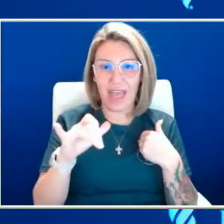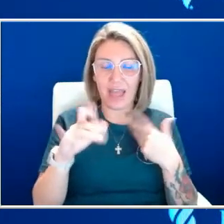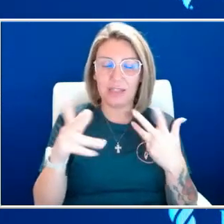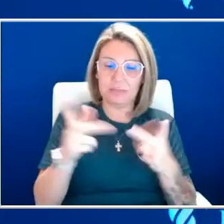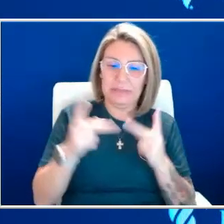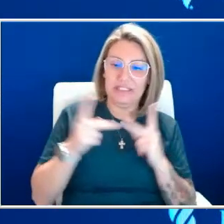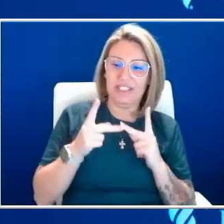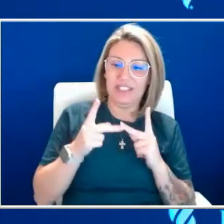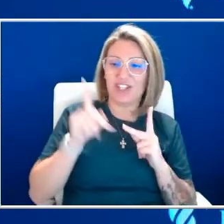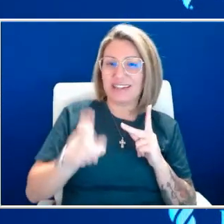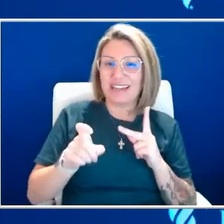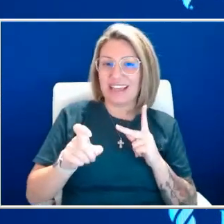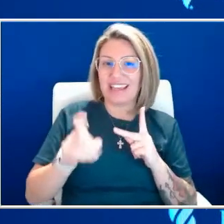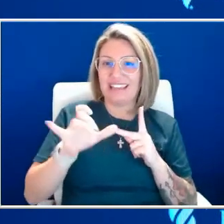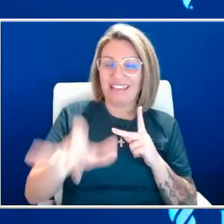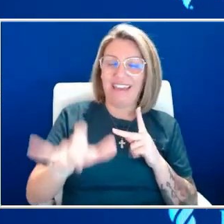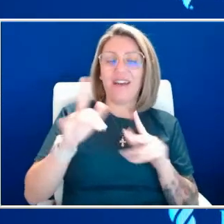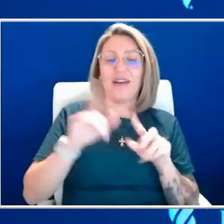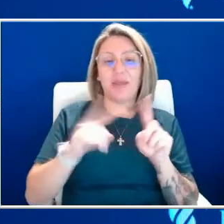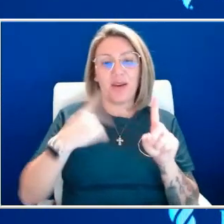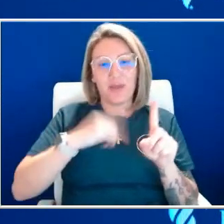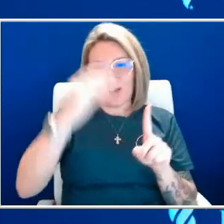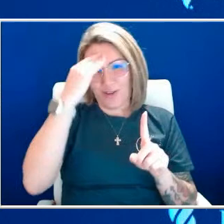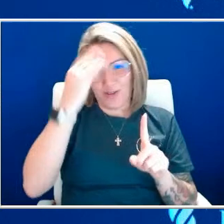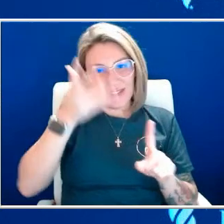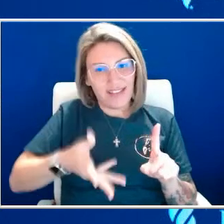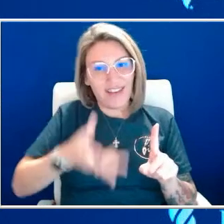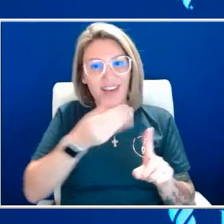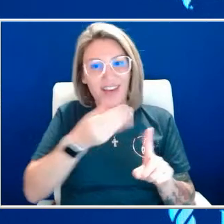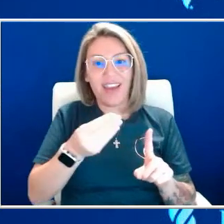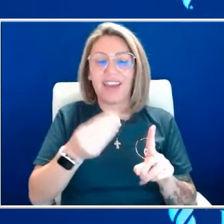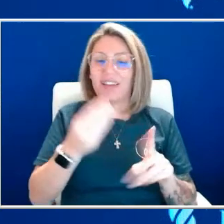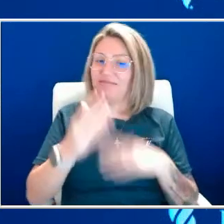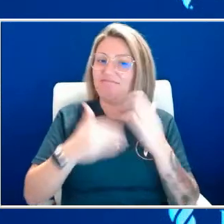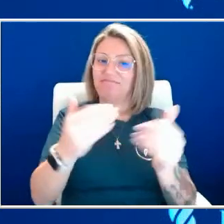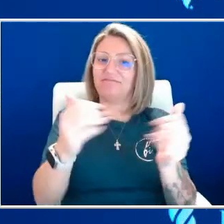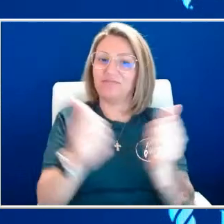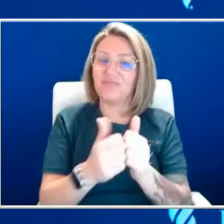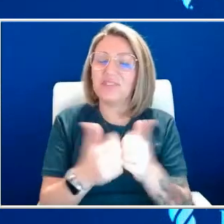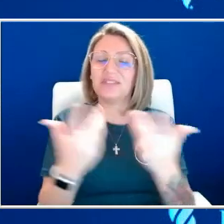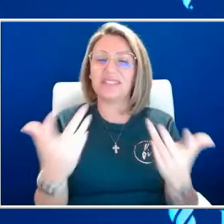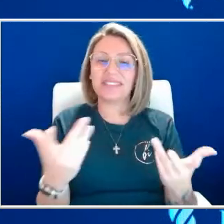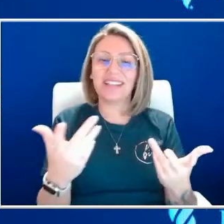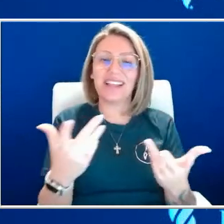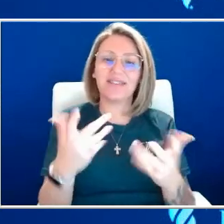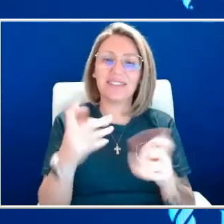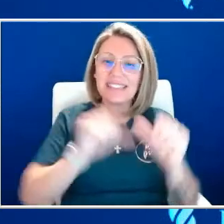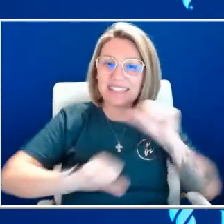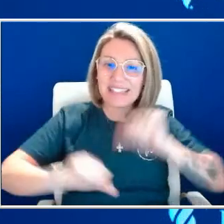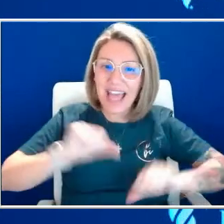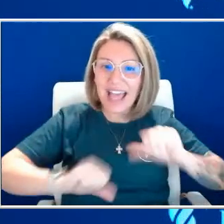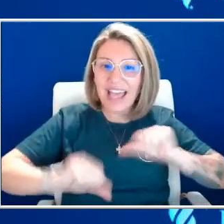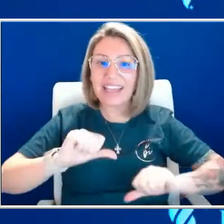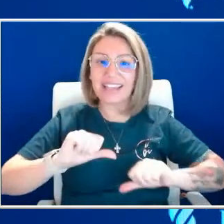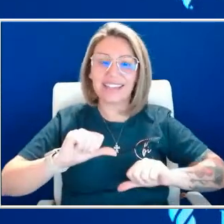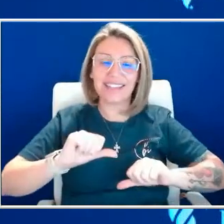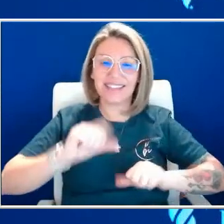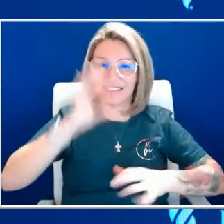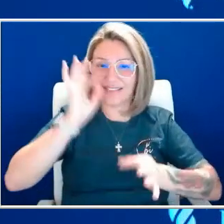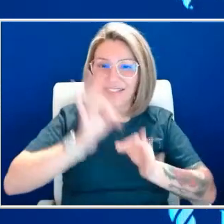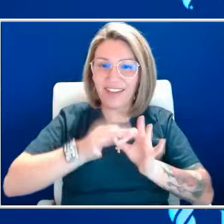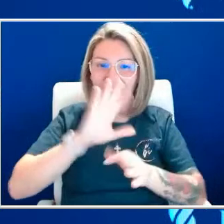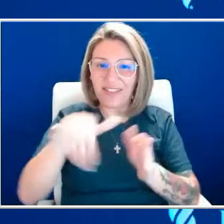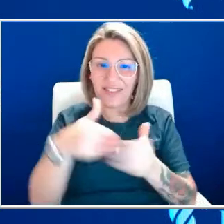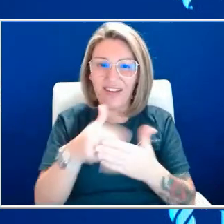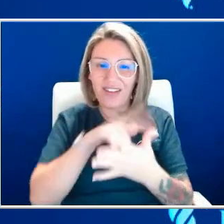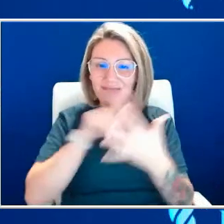that it is there, and we continue to move along with progress of science and faith and all of that stuff. And I